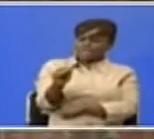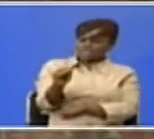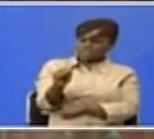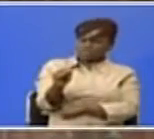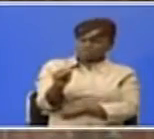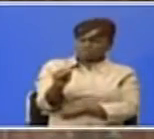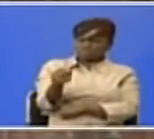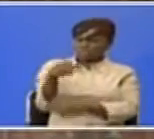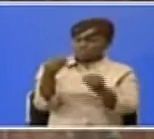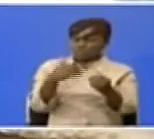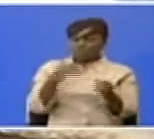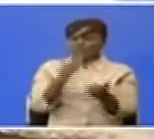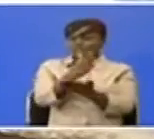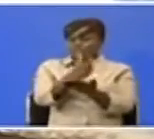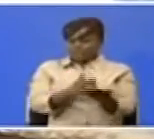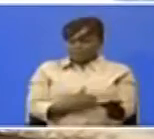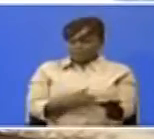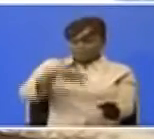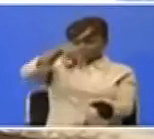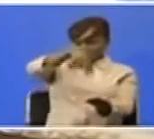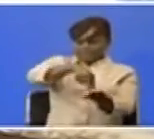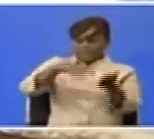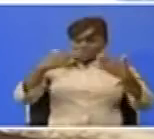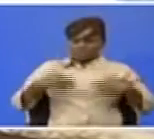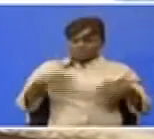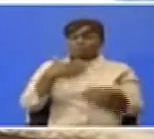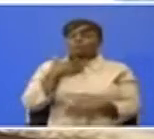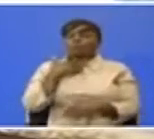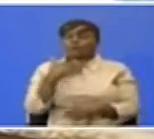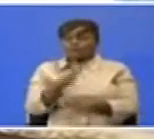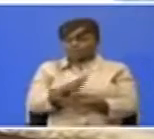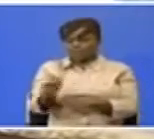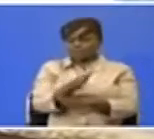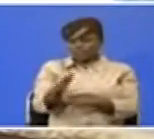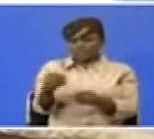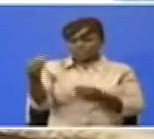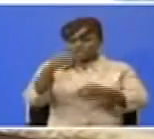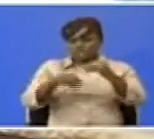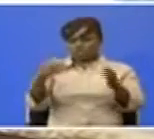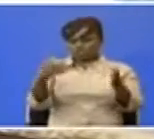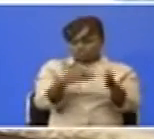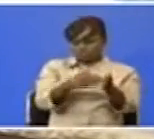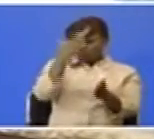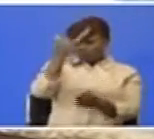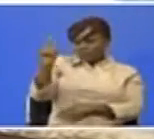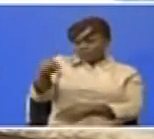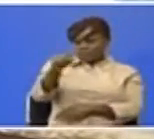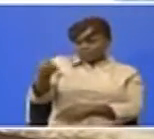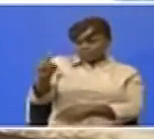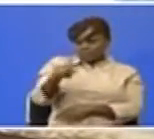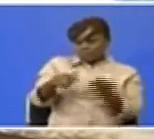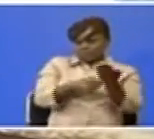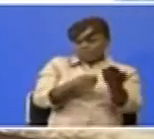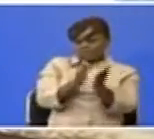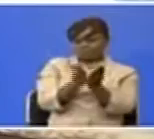exercise ingesimamishwa. A section of the candidates vying for the top seat, however, won the sub-branch elections nullified, citing discrepancies in the voting lists